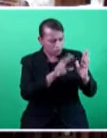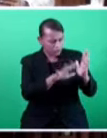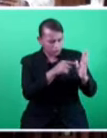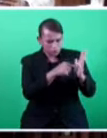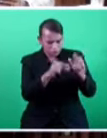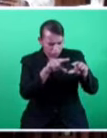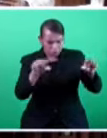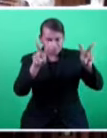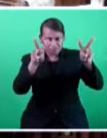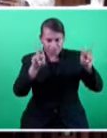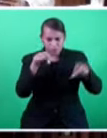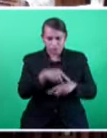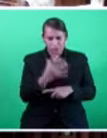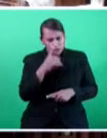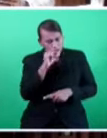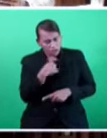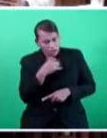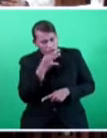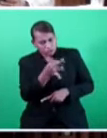If you allow me to read that out.